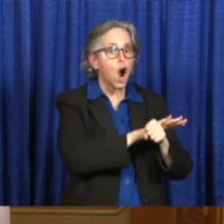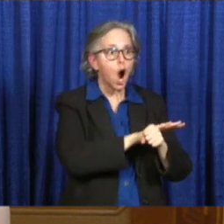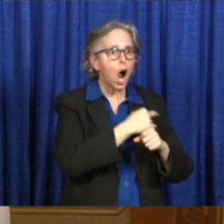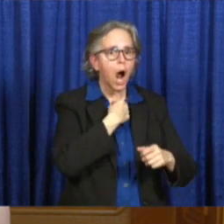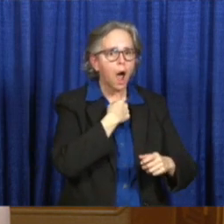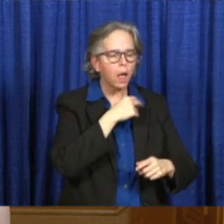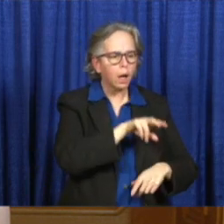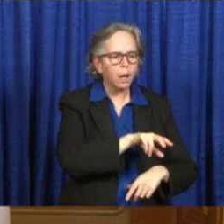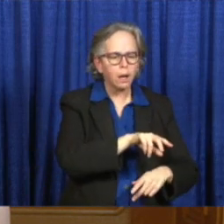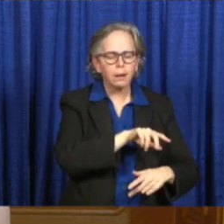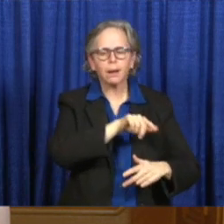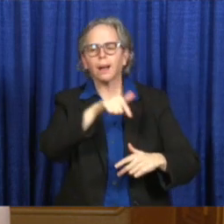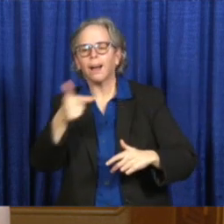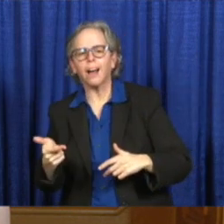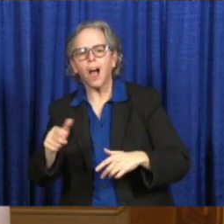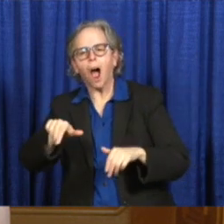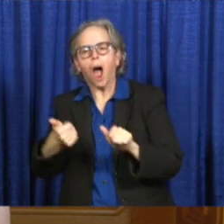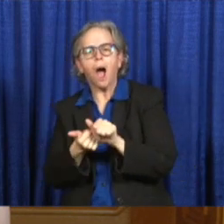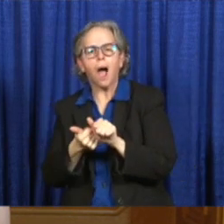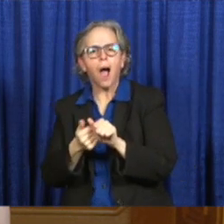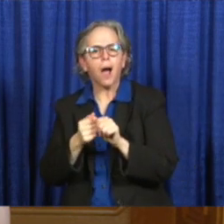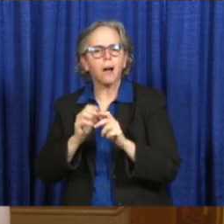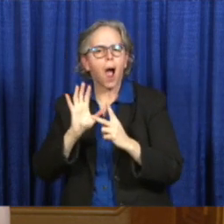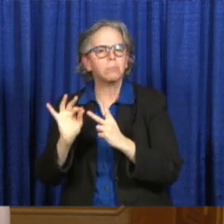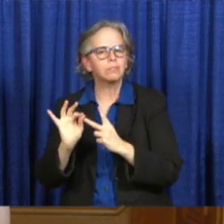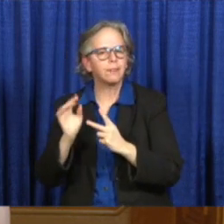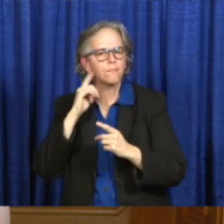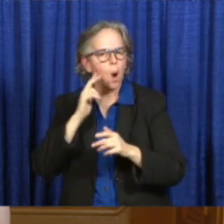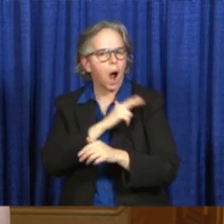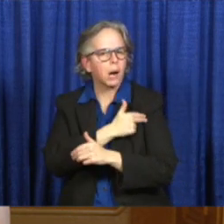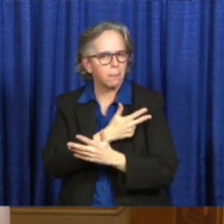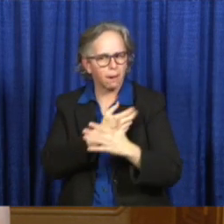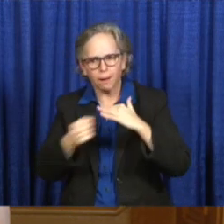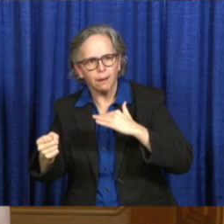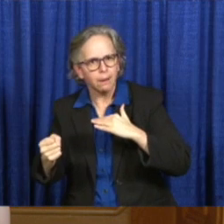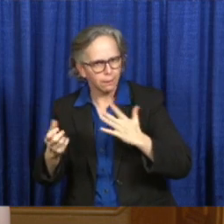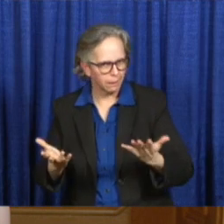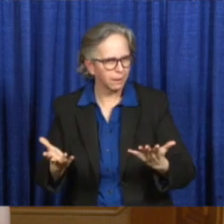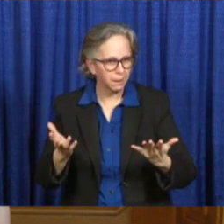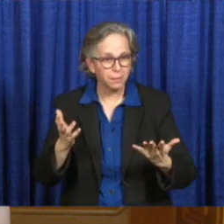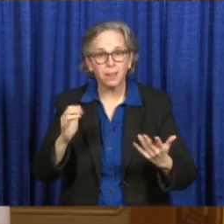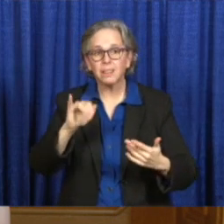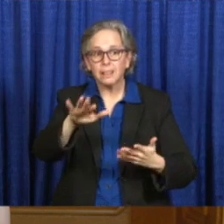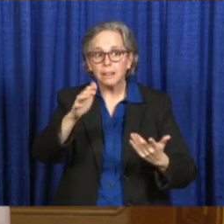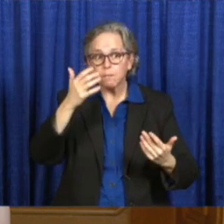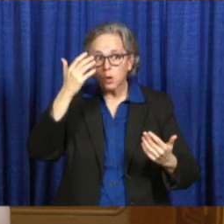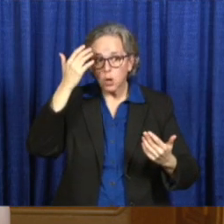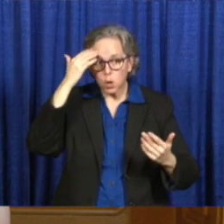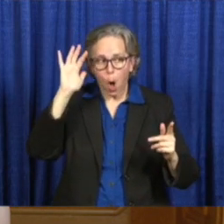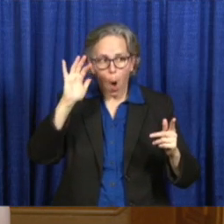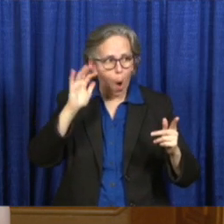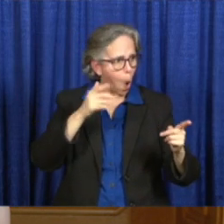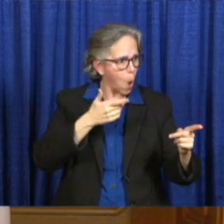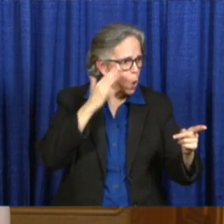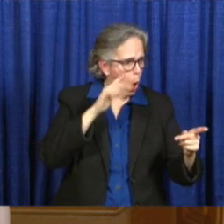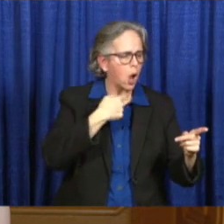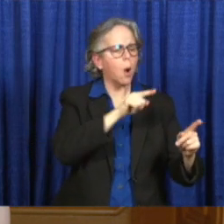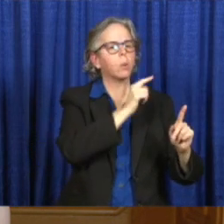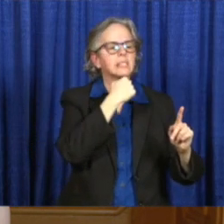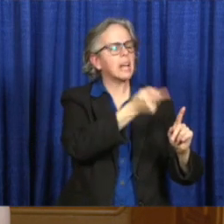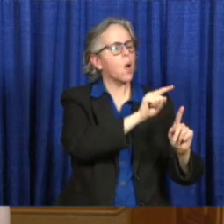so we have to be able to have the ability, the medical people, to direct you to that other hospital.